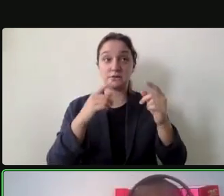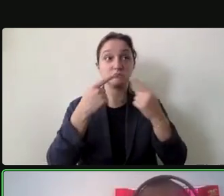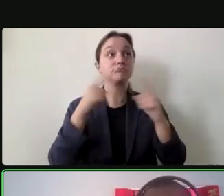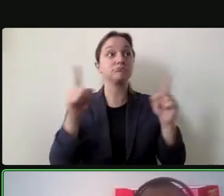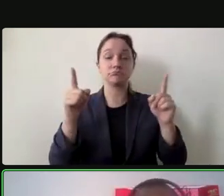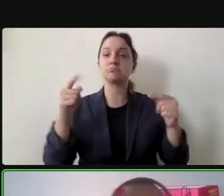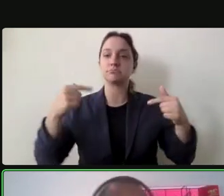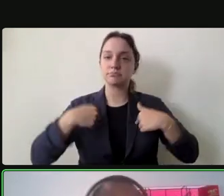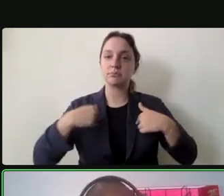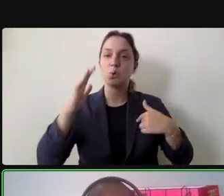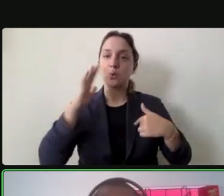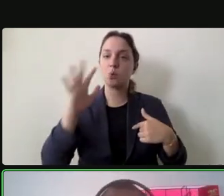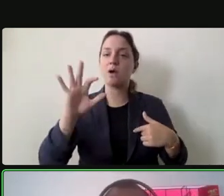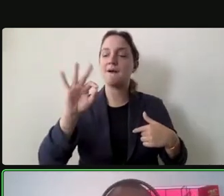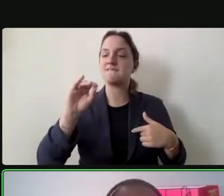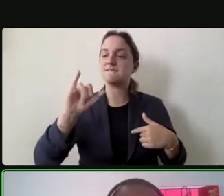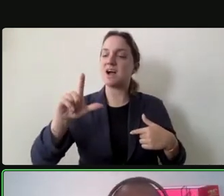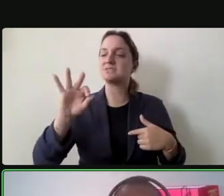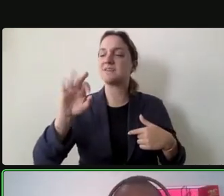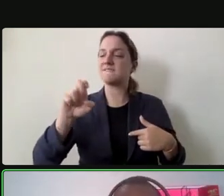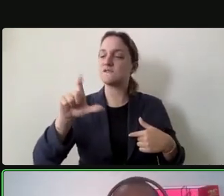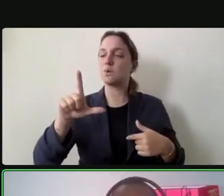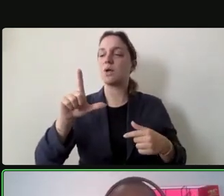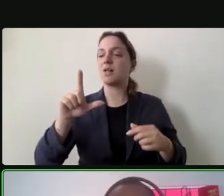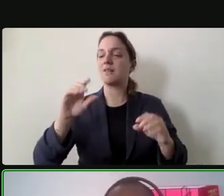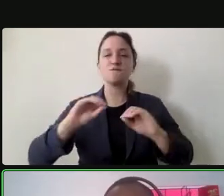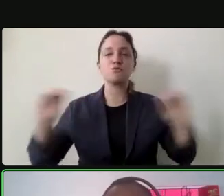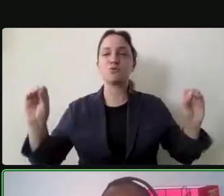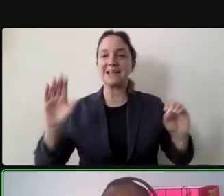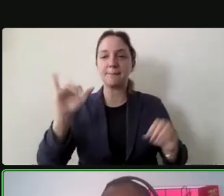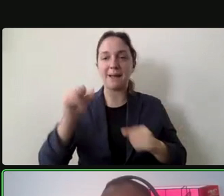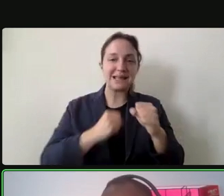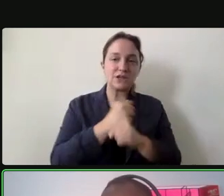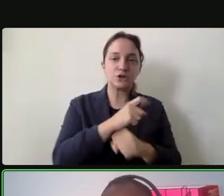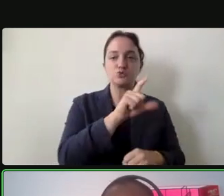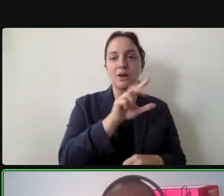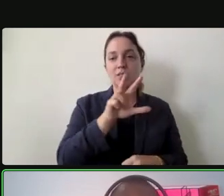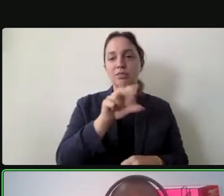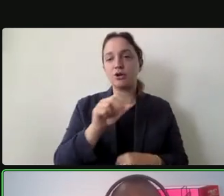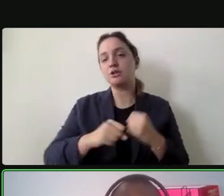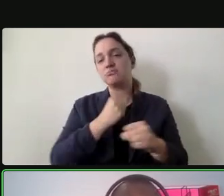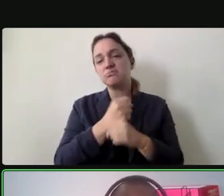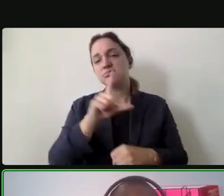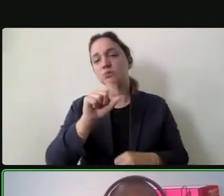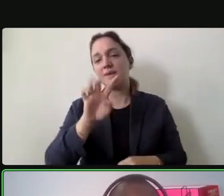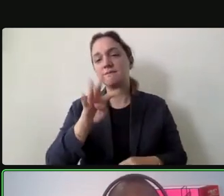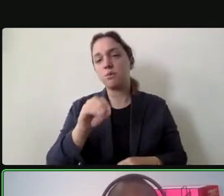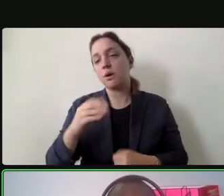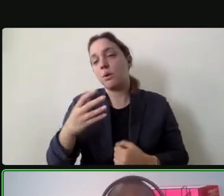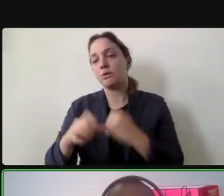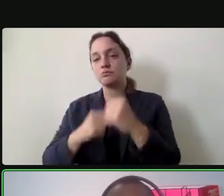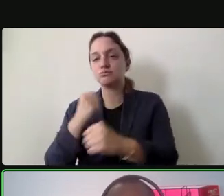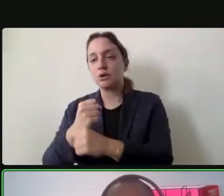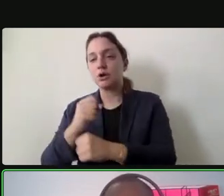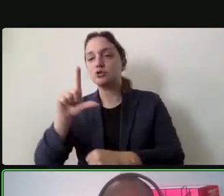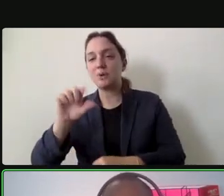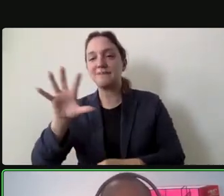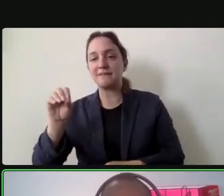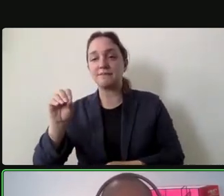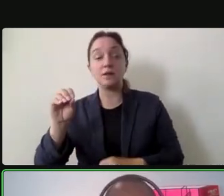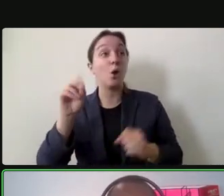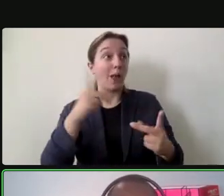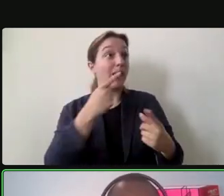be fossil fuel free by 2030 or 2040 or 2050. And the question is, how do we actually pull all this off? Next